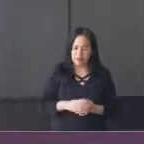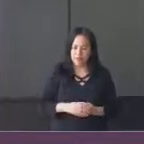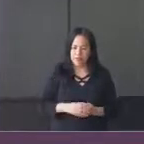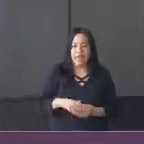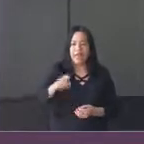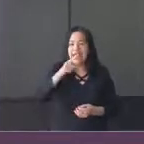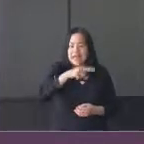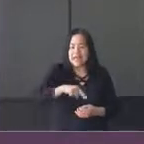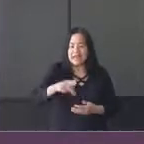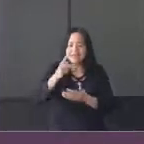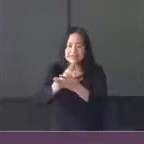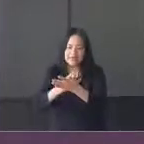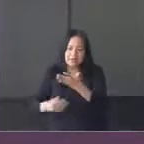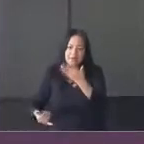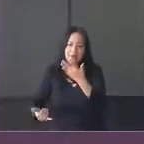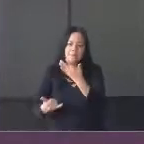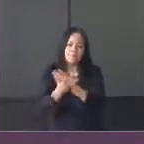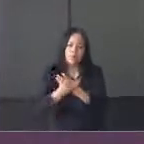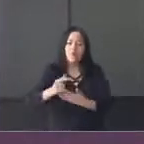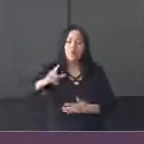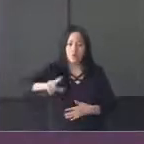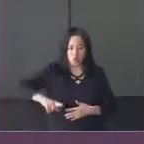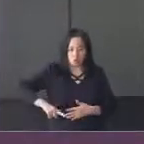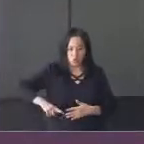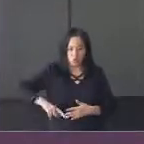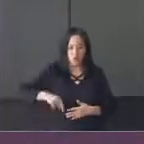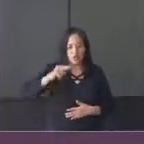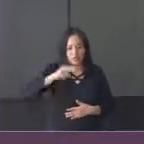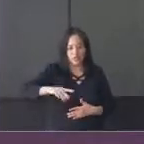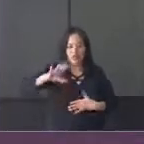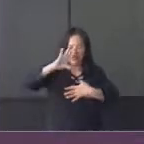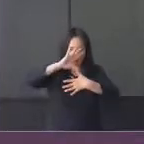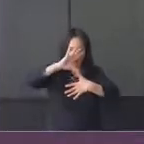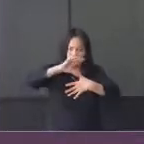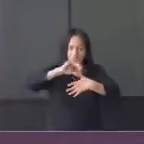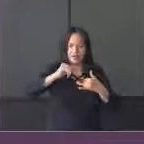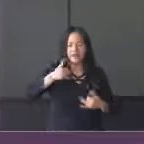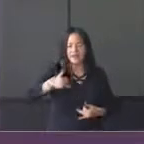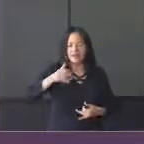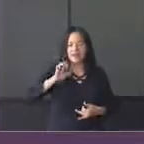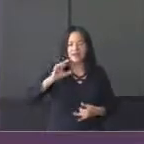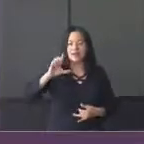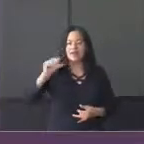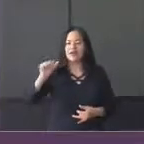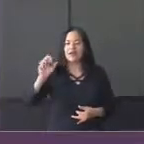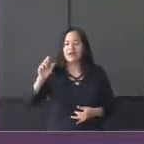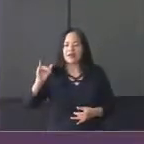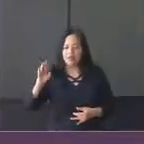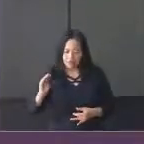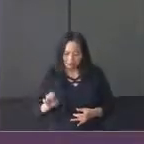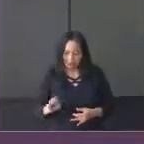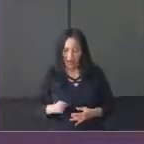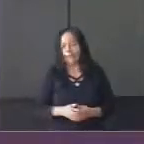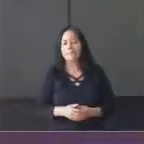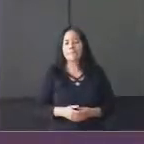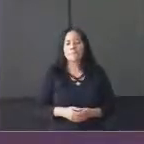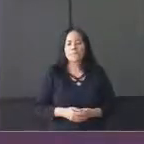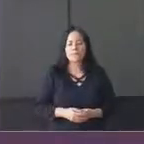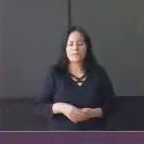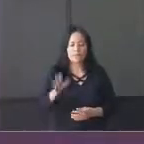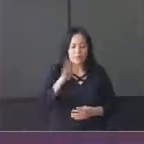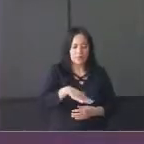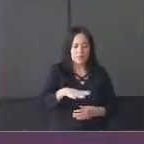this project on human mobility for local governments in Latin America and the Caribbean. So today we are going to present